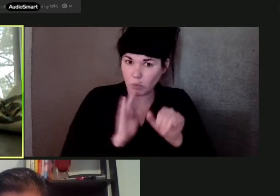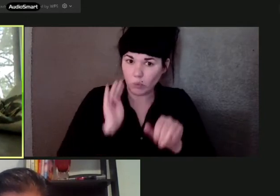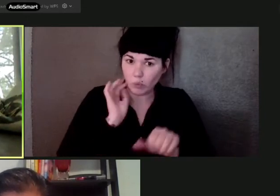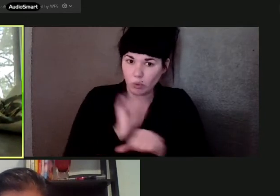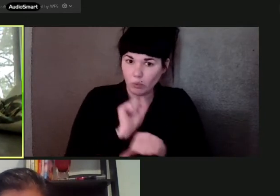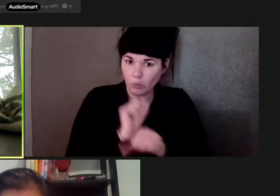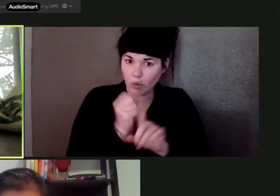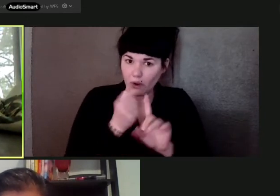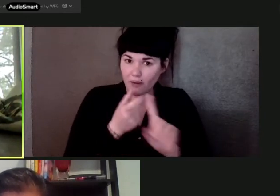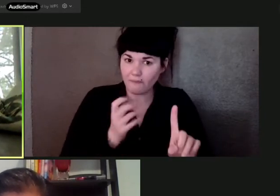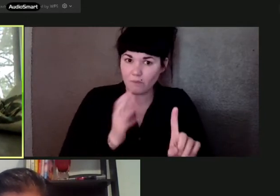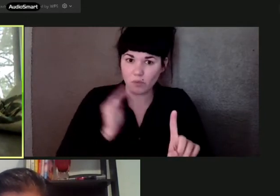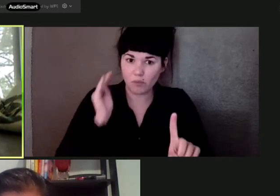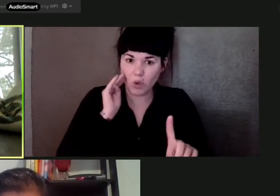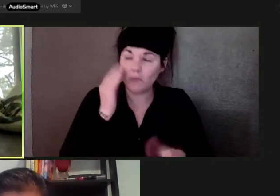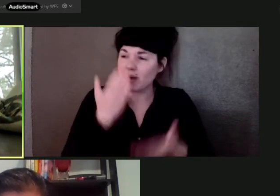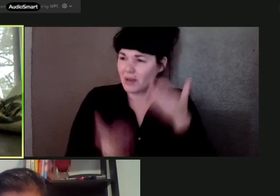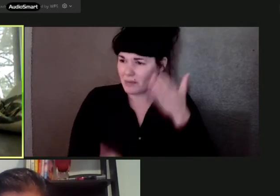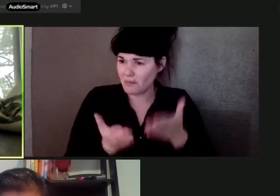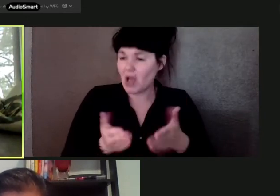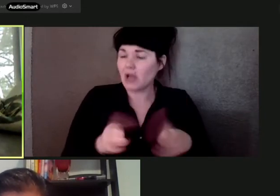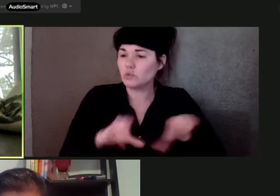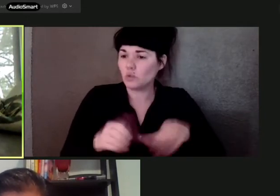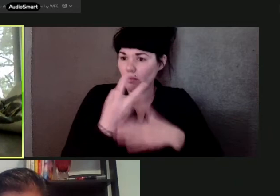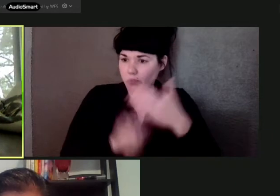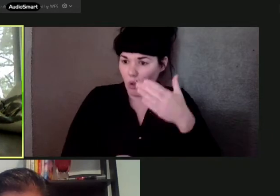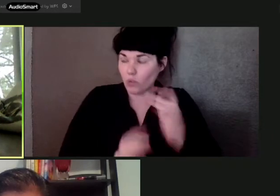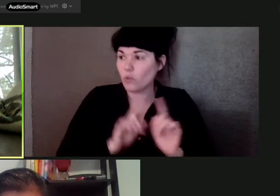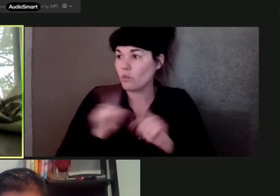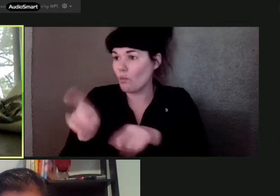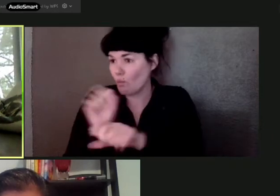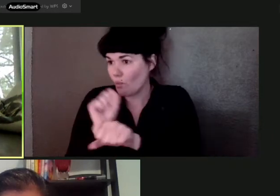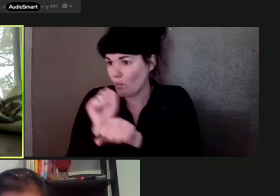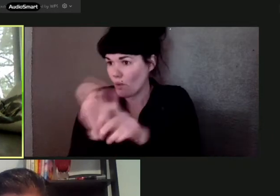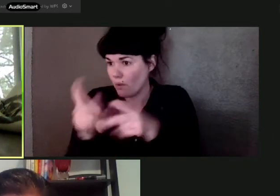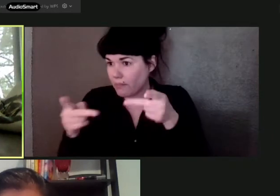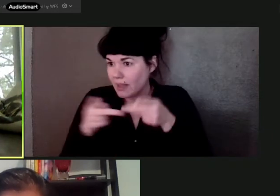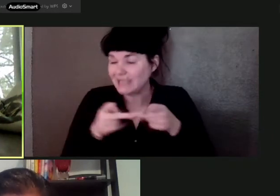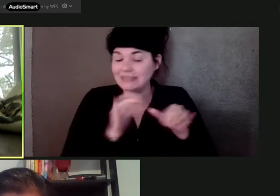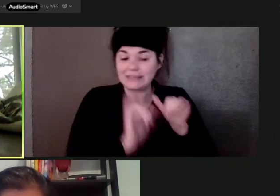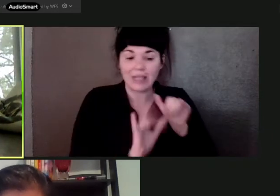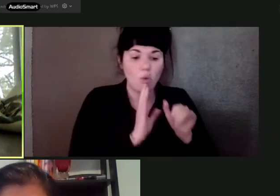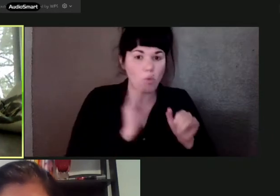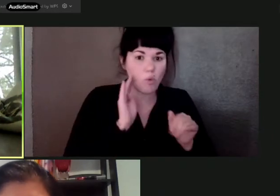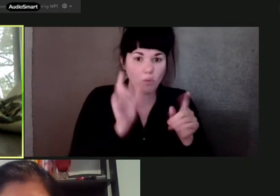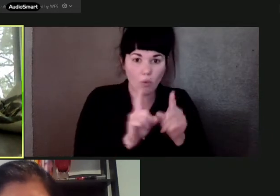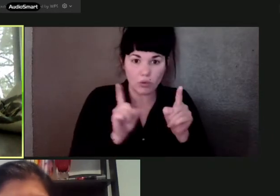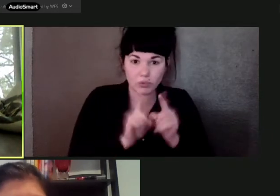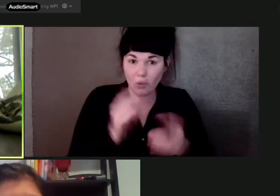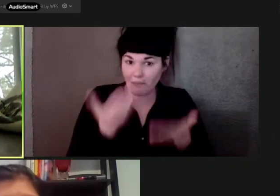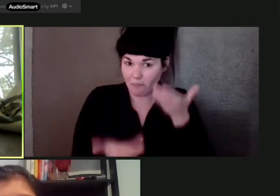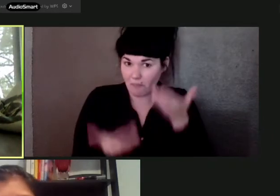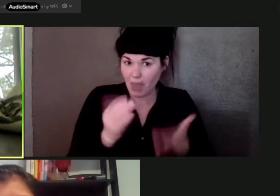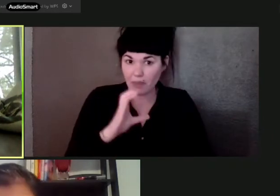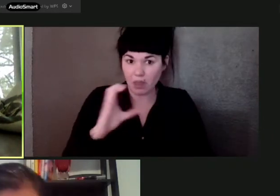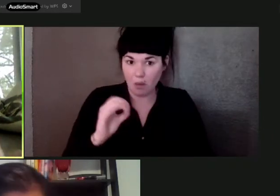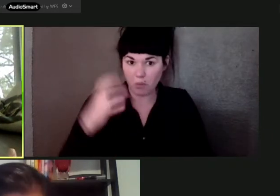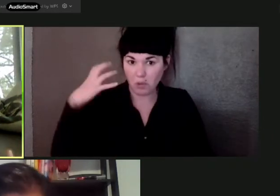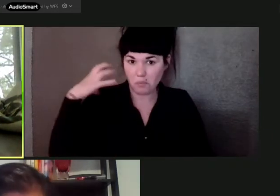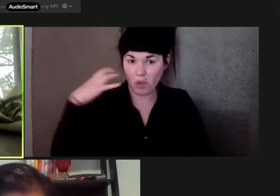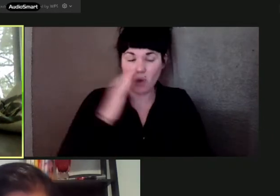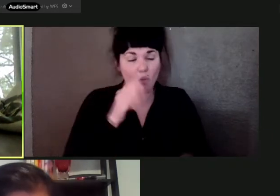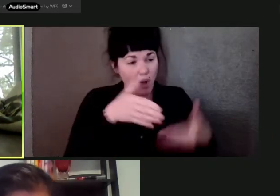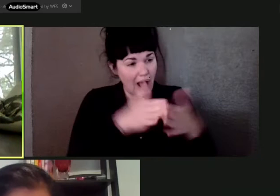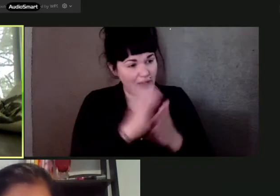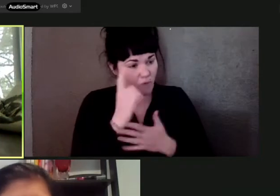vaccination because they want to make sure that if you're not vaccinated, it's totally your choice, but you need to protect yourself and